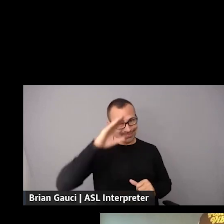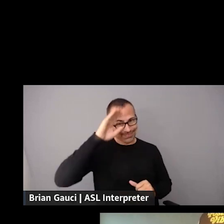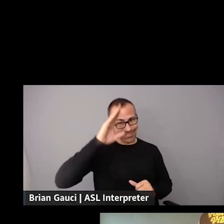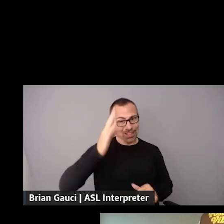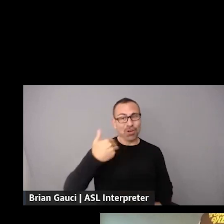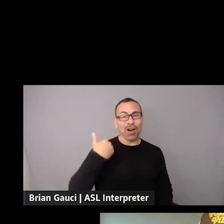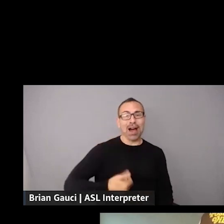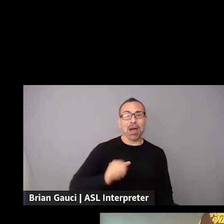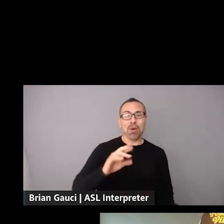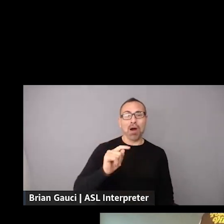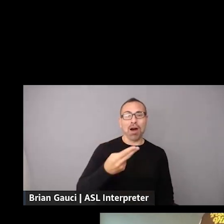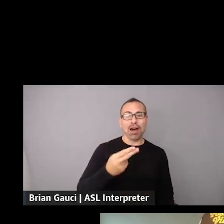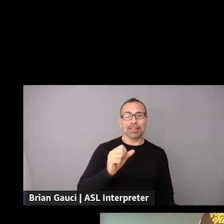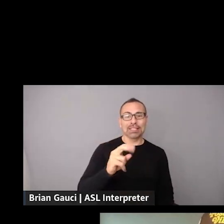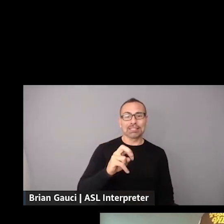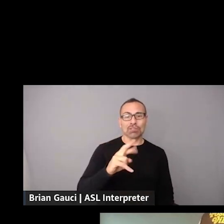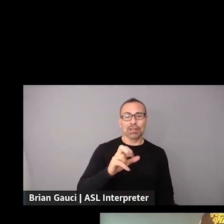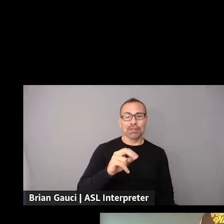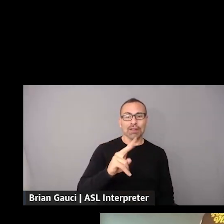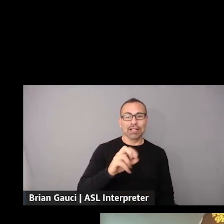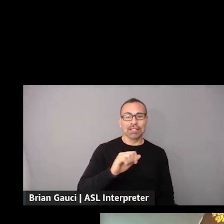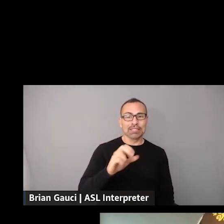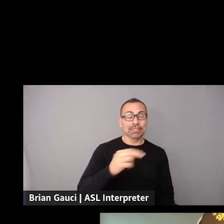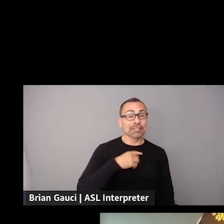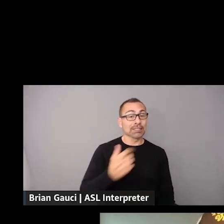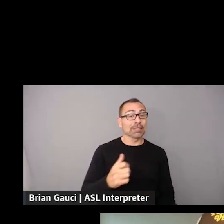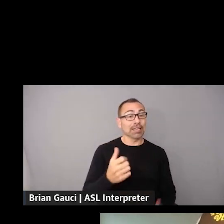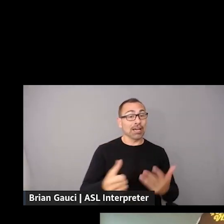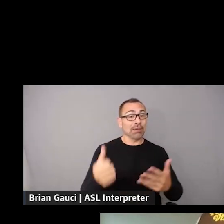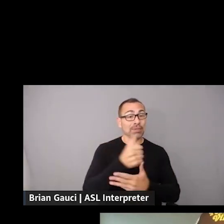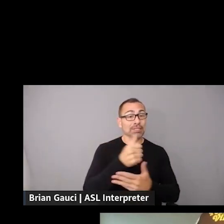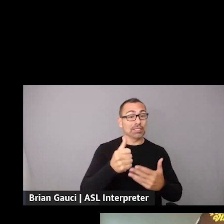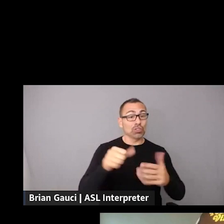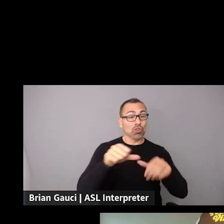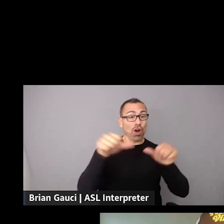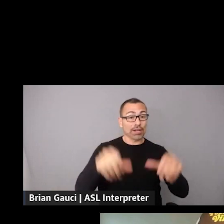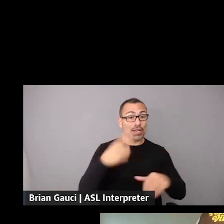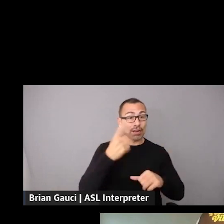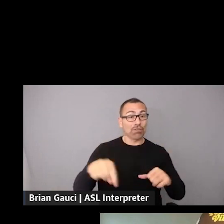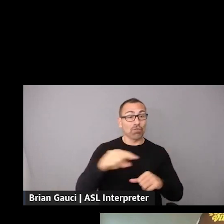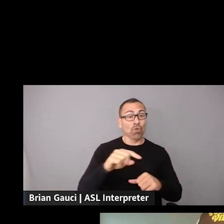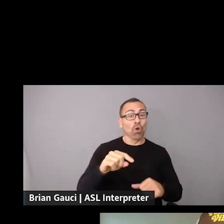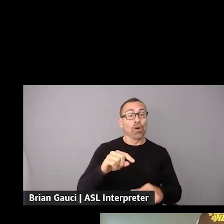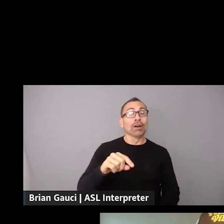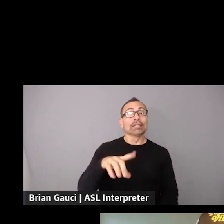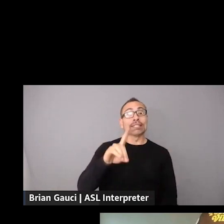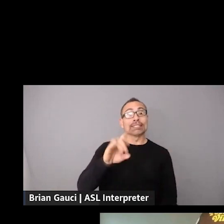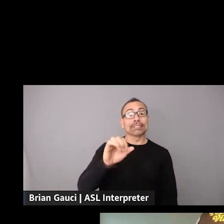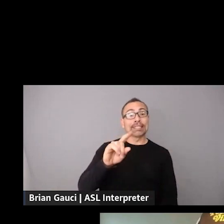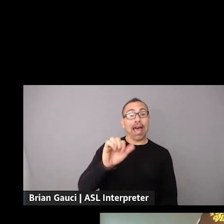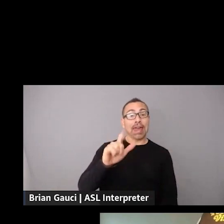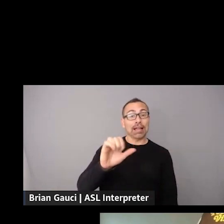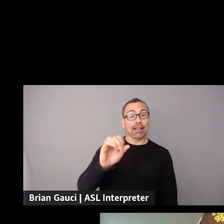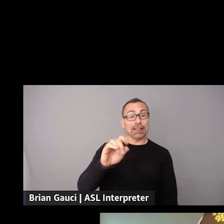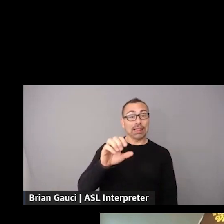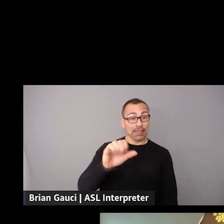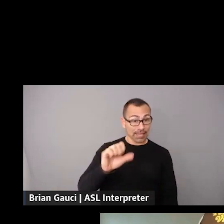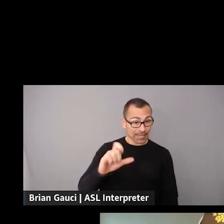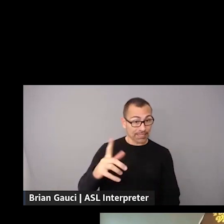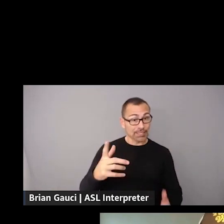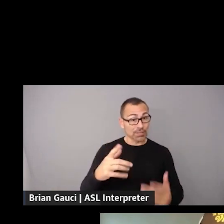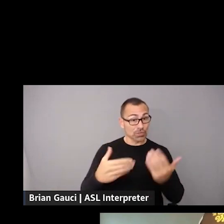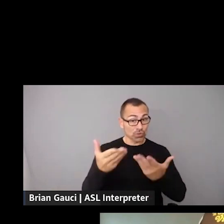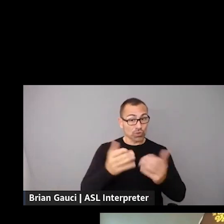Srinivasan. I'm a senior big data architect with the Lake Formation service, and I work with customers and help